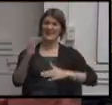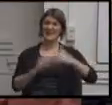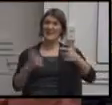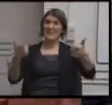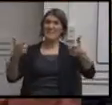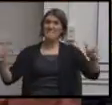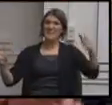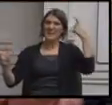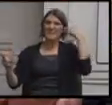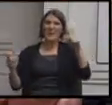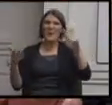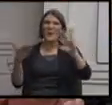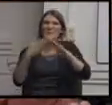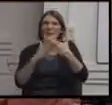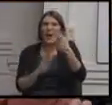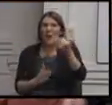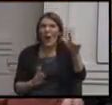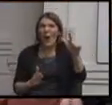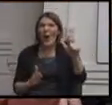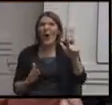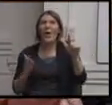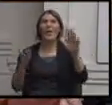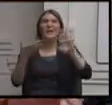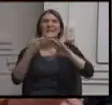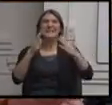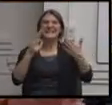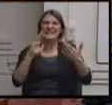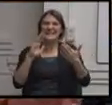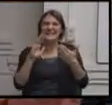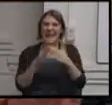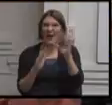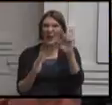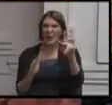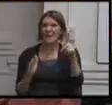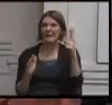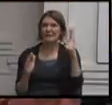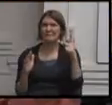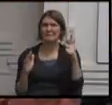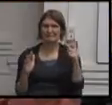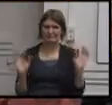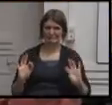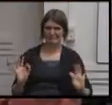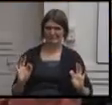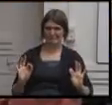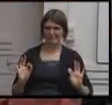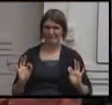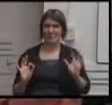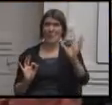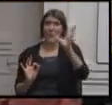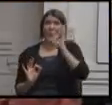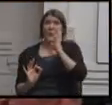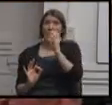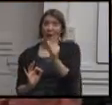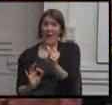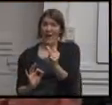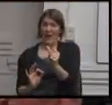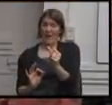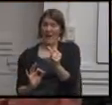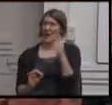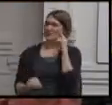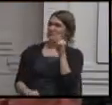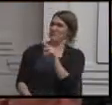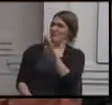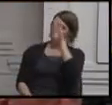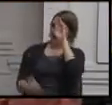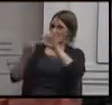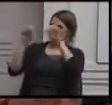facility to house the departments that we have left. And maybe the presentation that the fire department just made